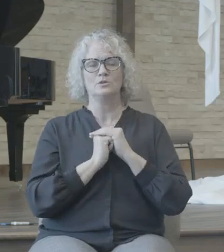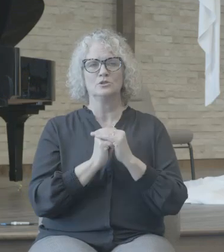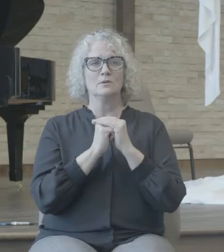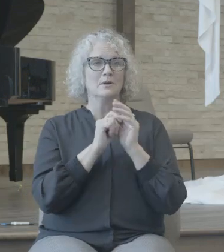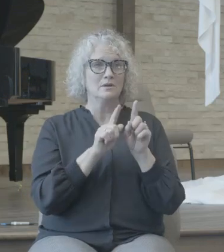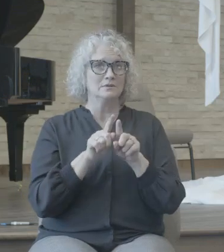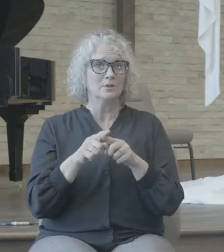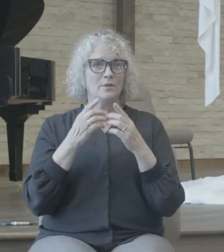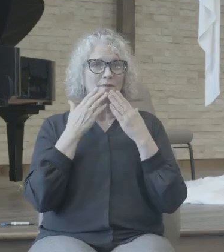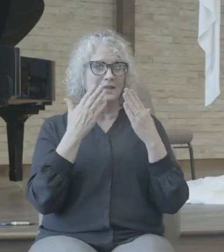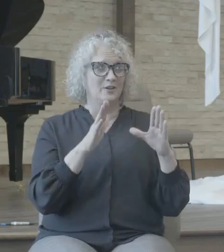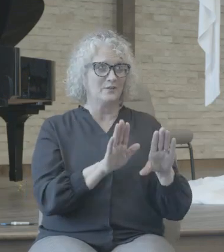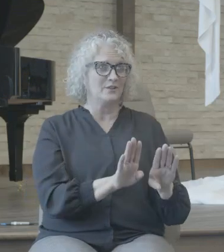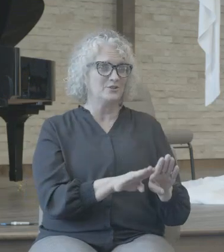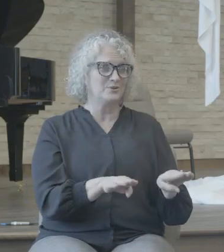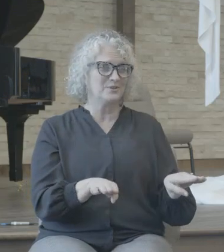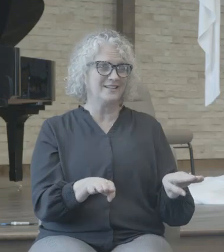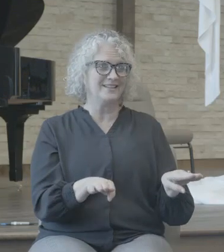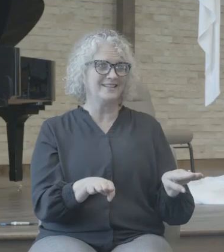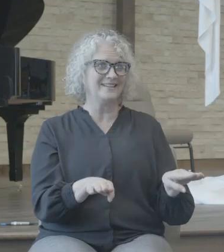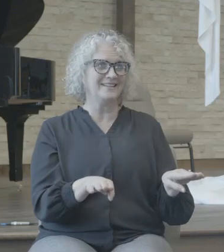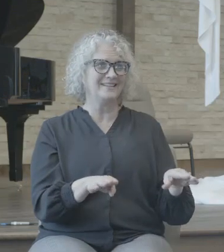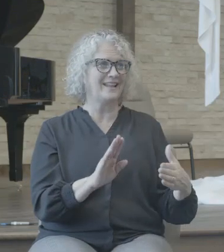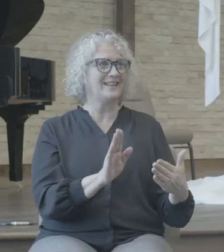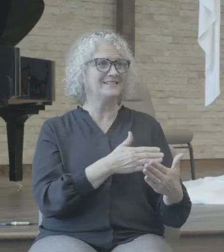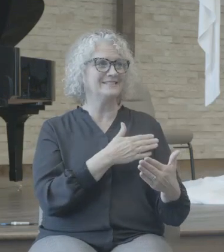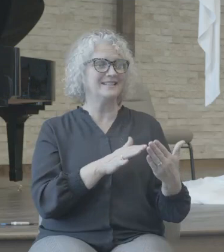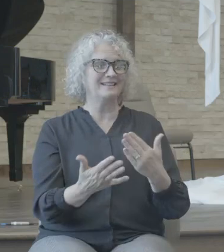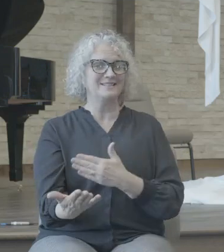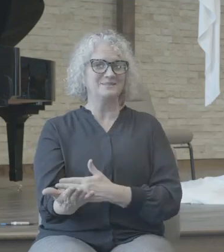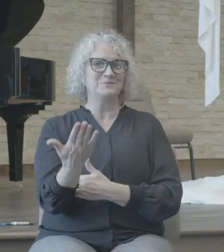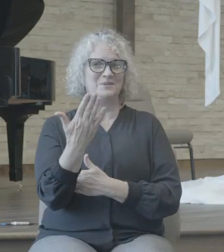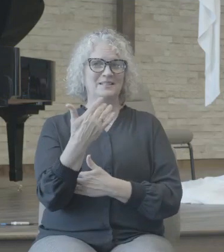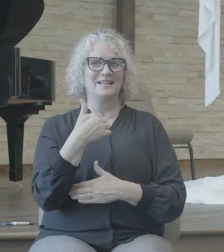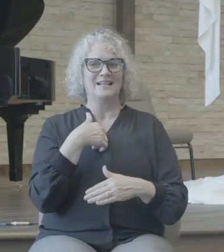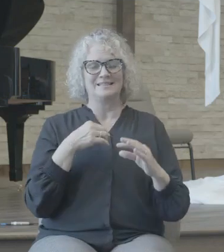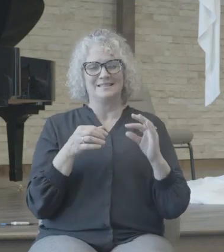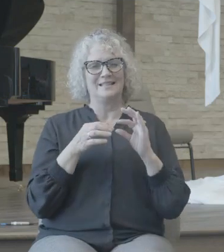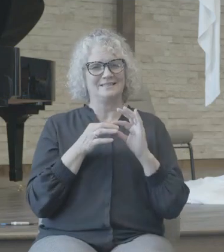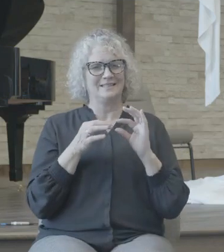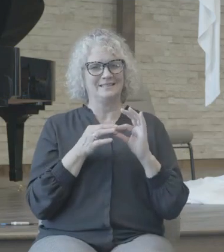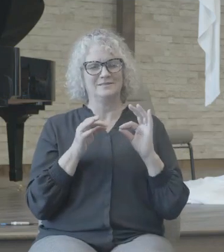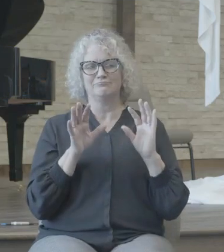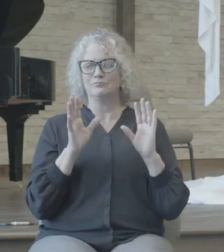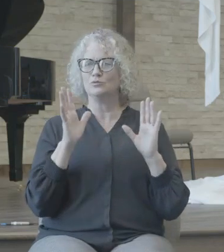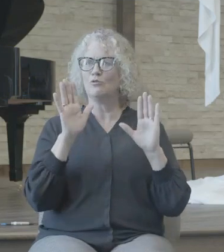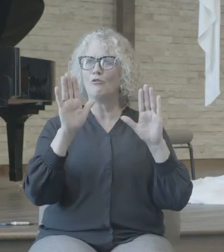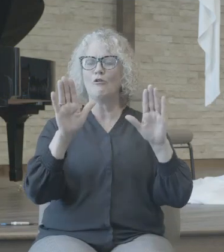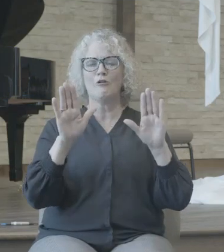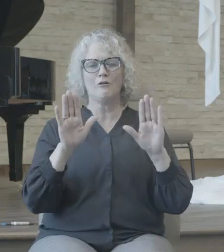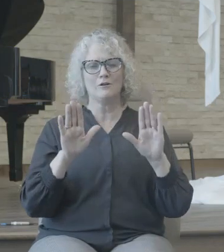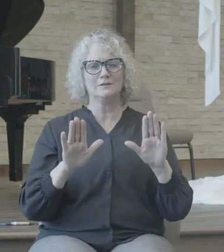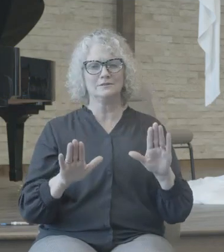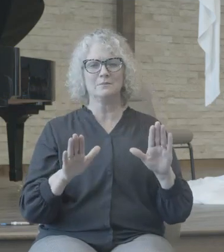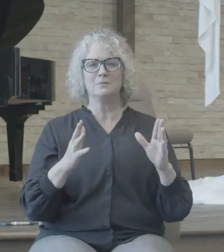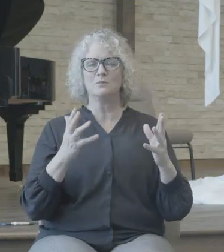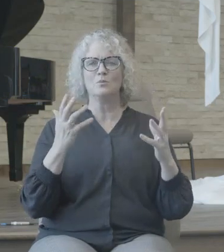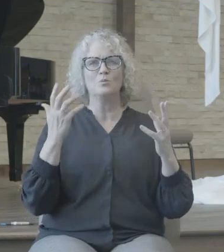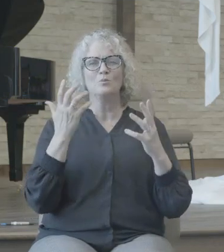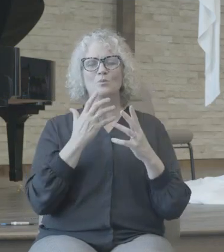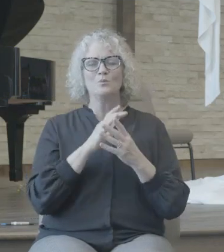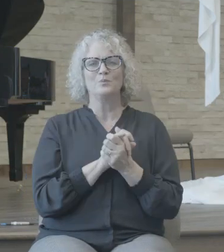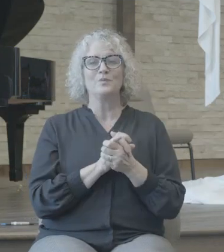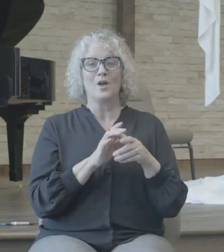Also, thank you to the children who sang this morning. As I said to you, it was awesome and it was wonderful. Also,